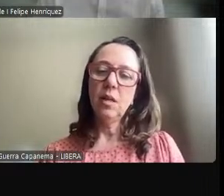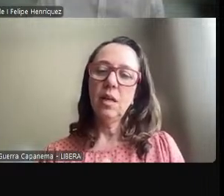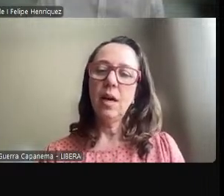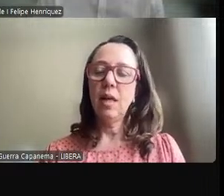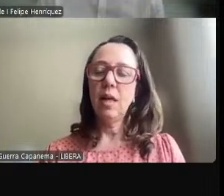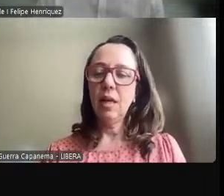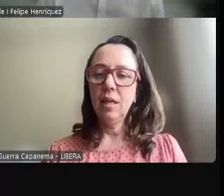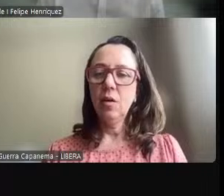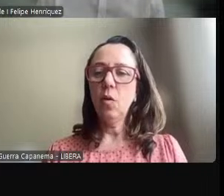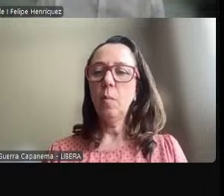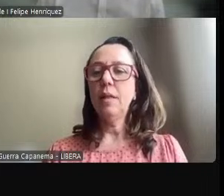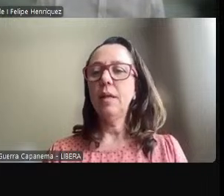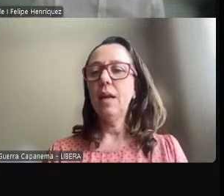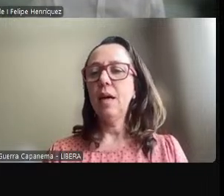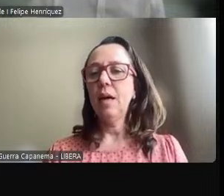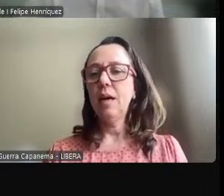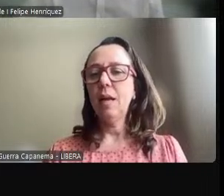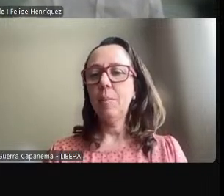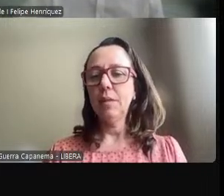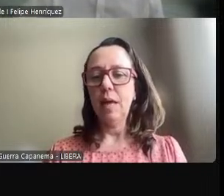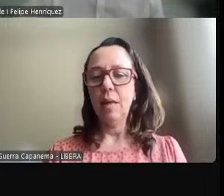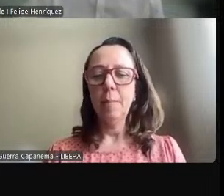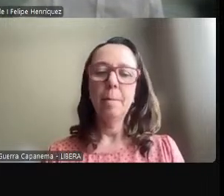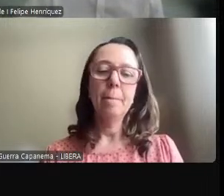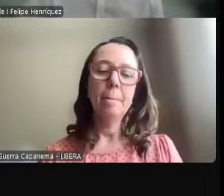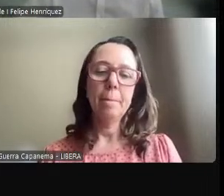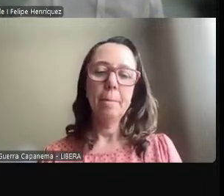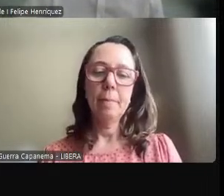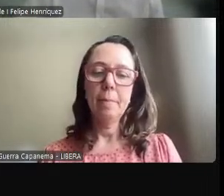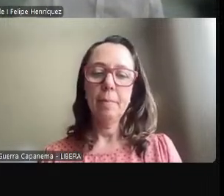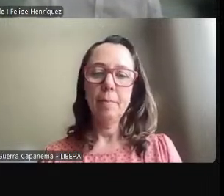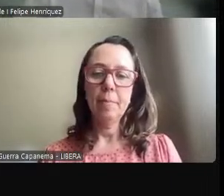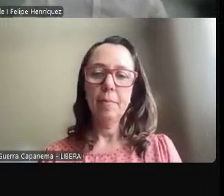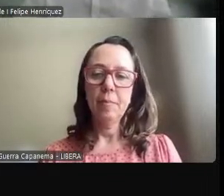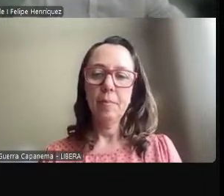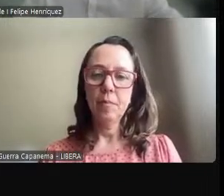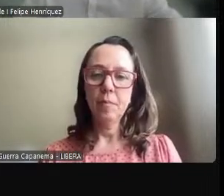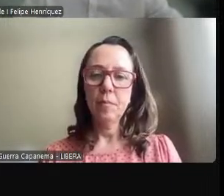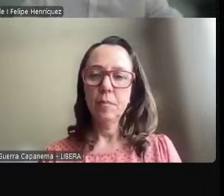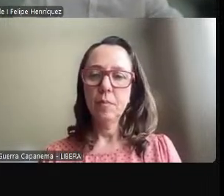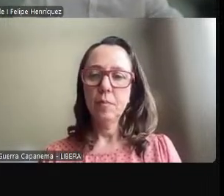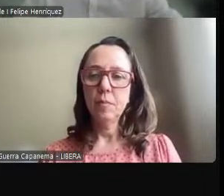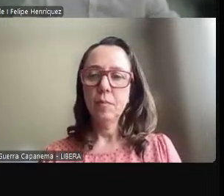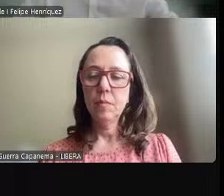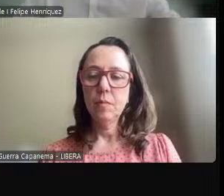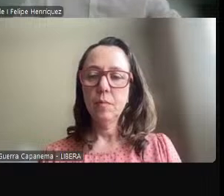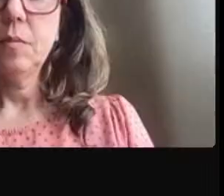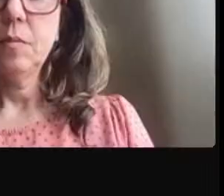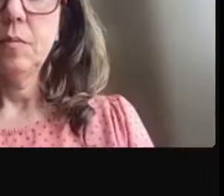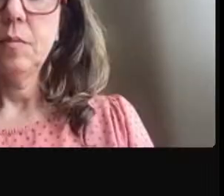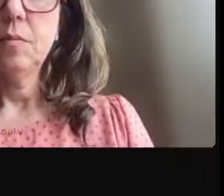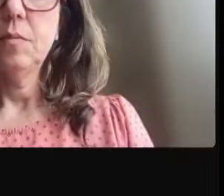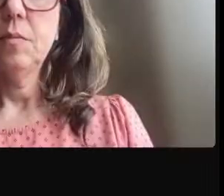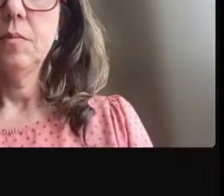I believe that you need to choose presentation mode and then share your screen.